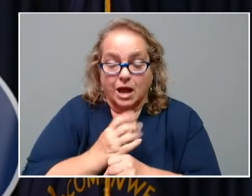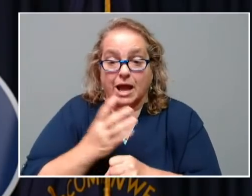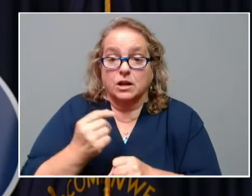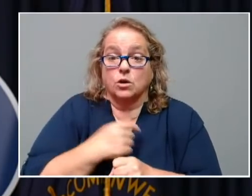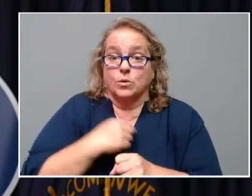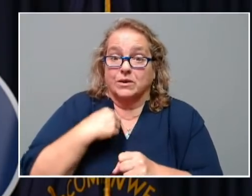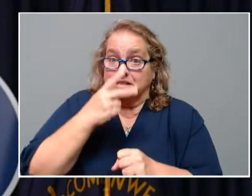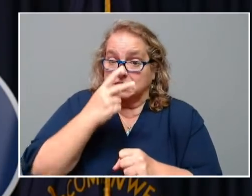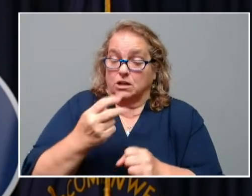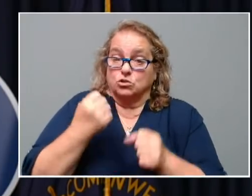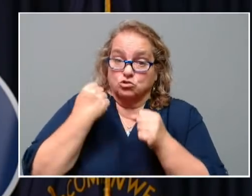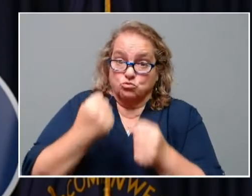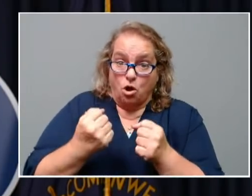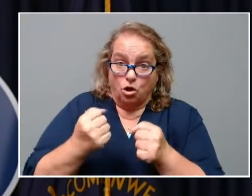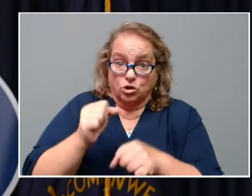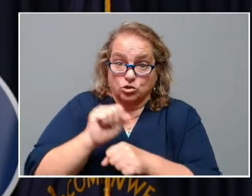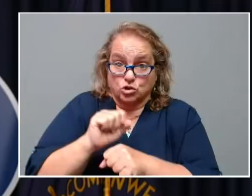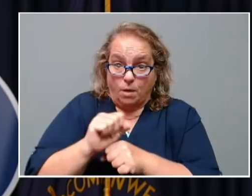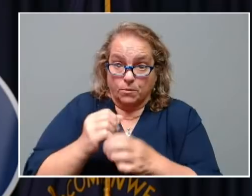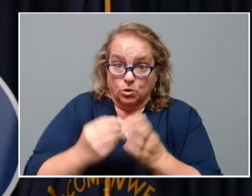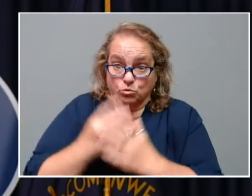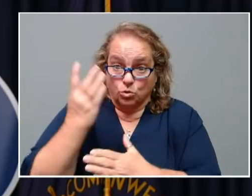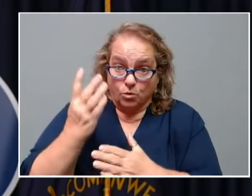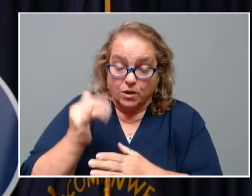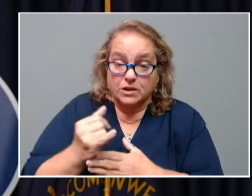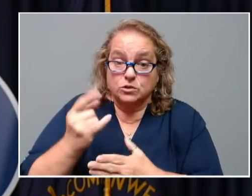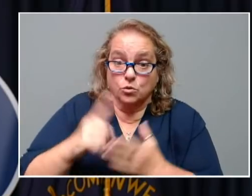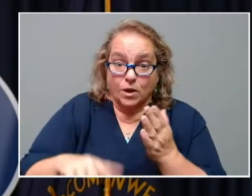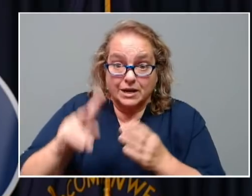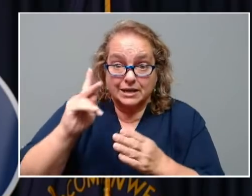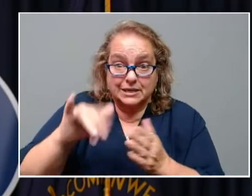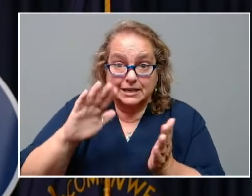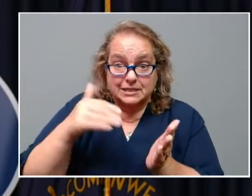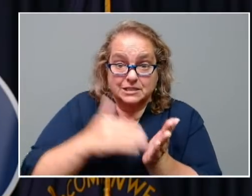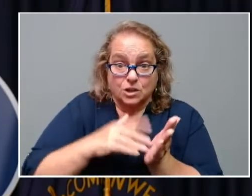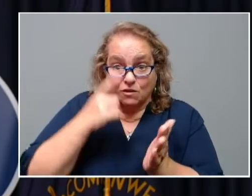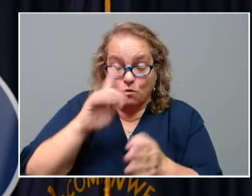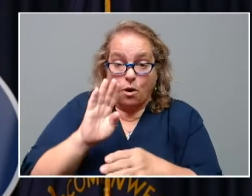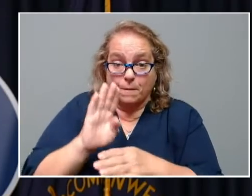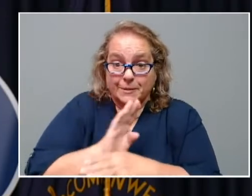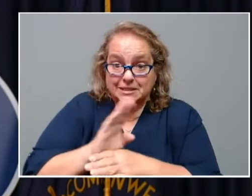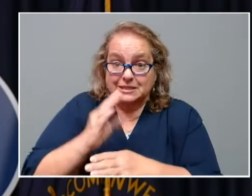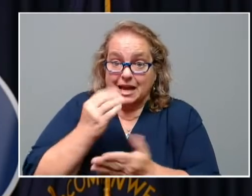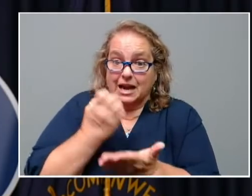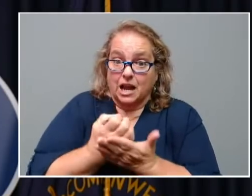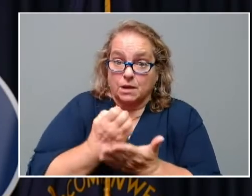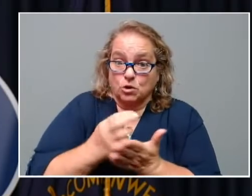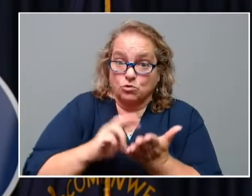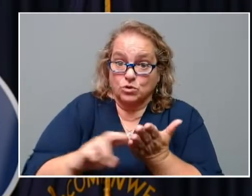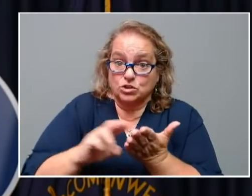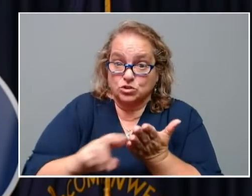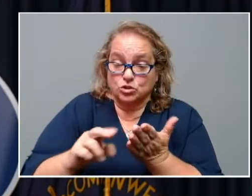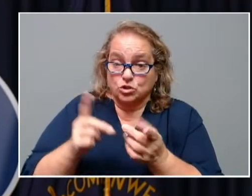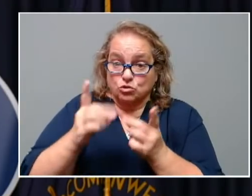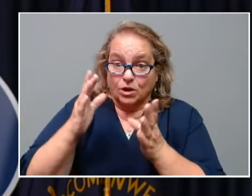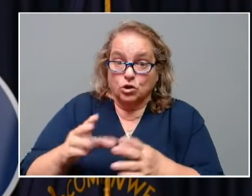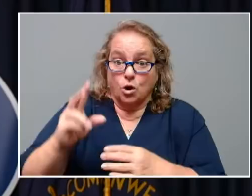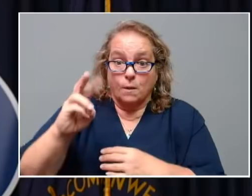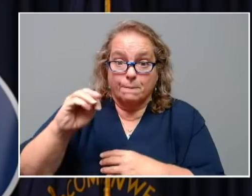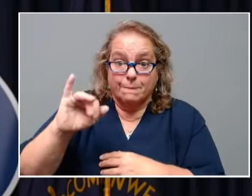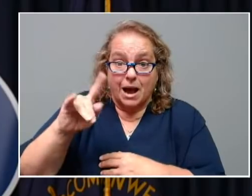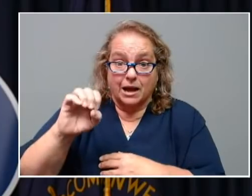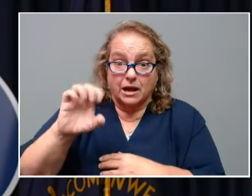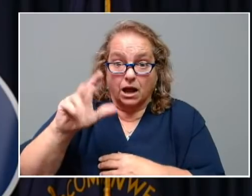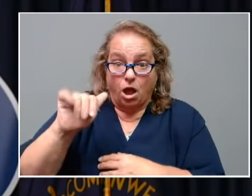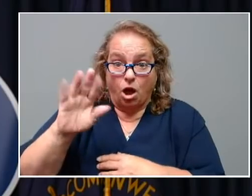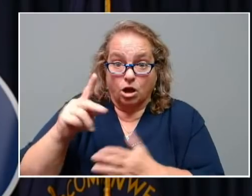growth. That was what Kentucky Center for Business and Economic Research Director Mike Clark talked about. And then in so